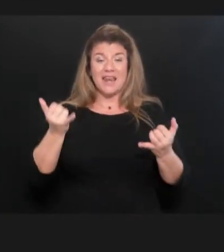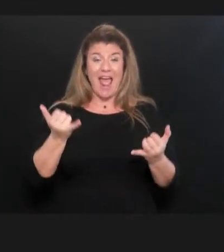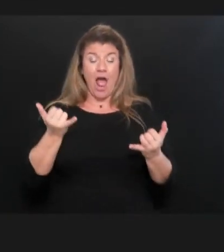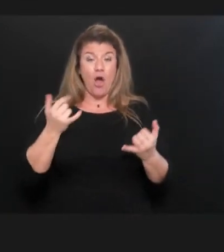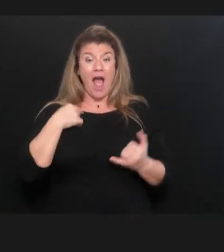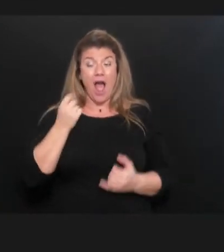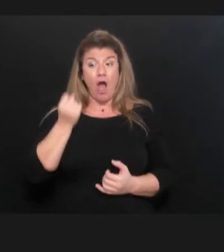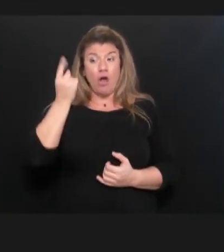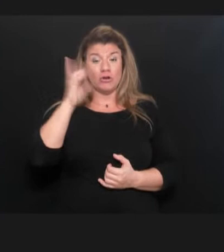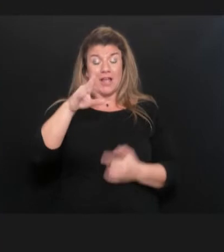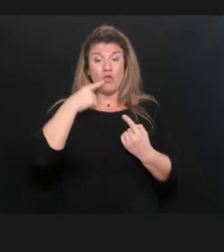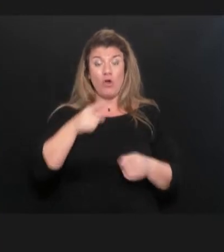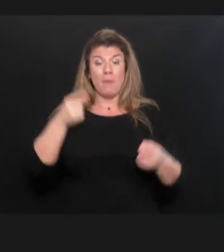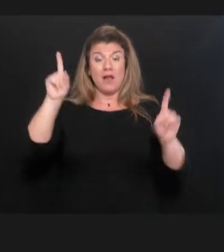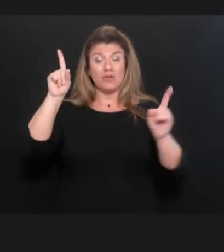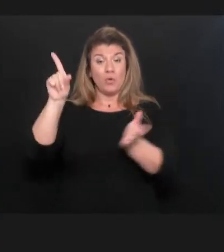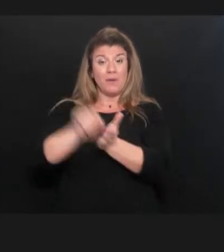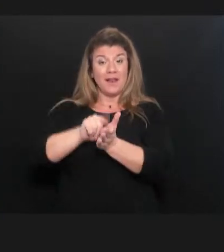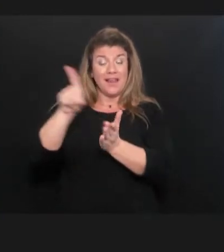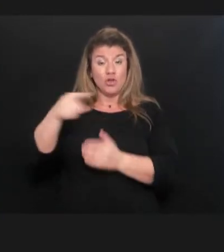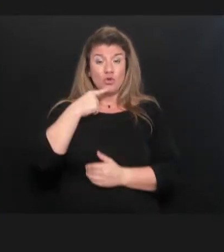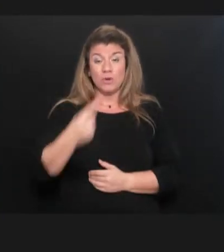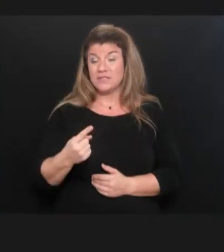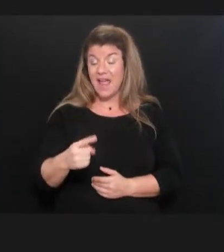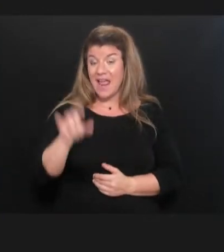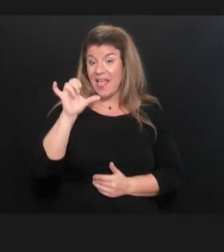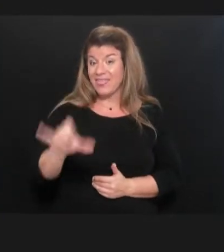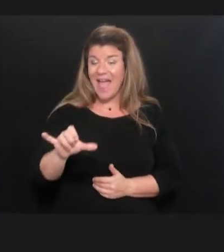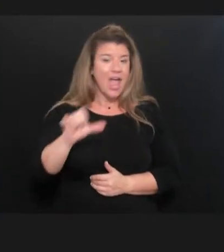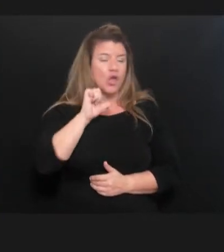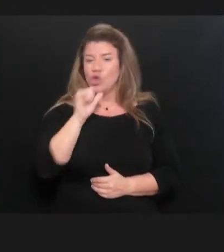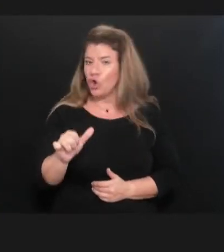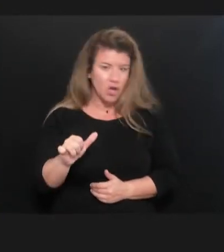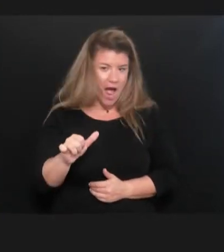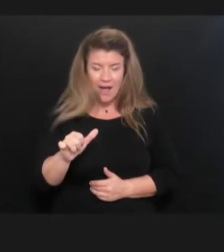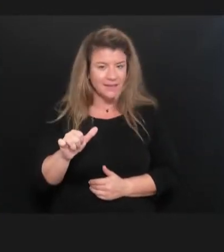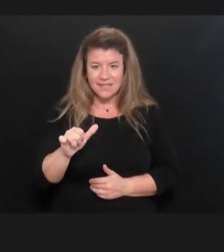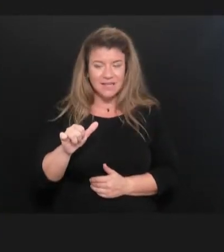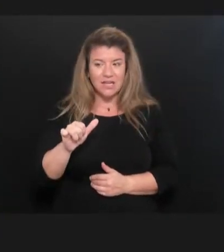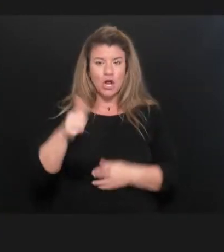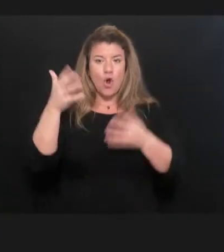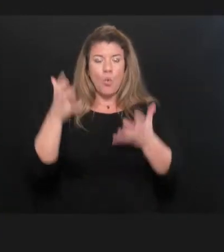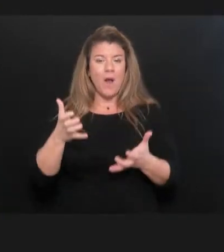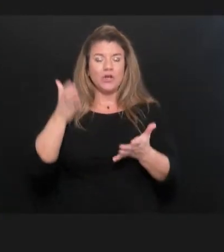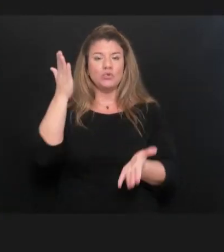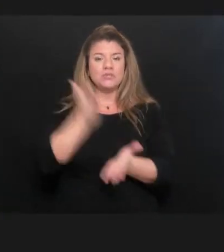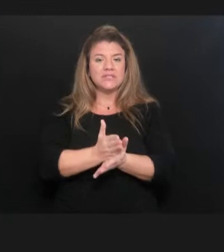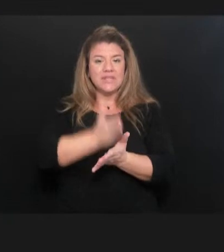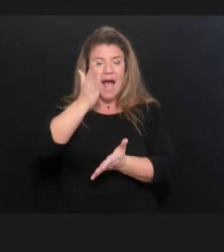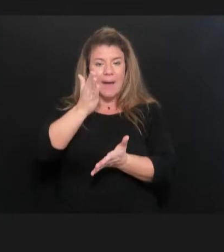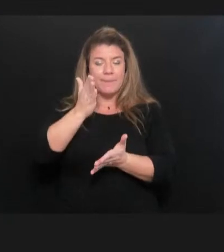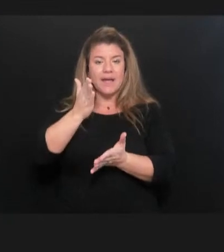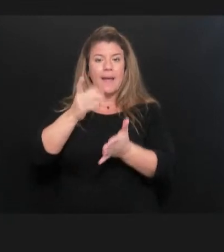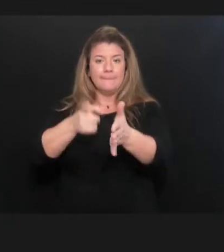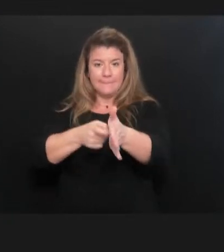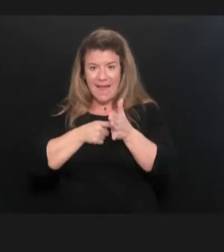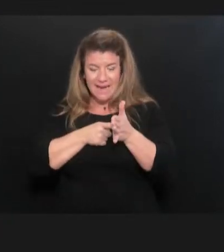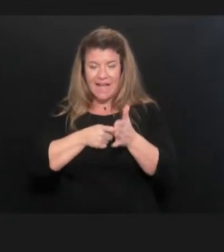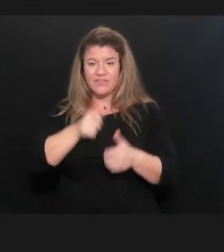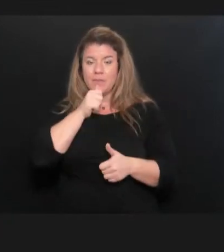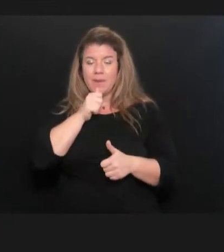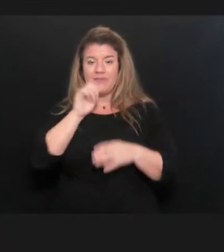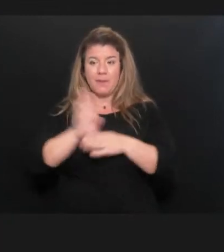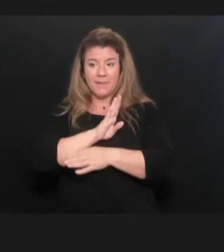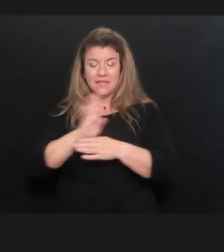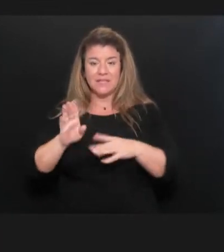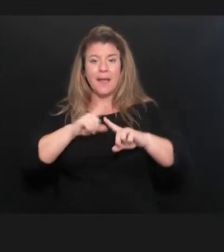this proclamation you're releasing, you're saying that you're not looking to ban mandates for private businesses, but by saying